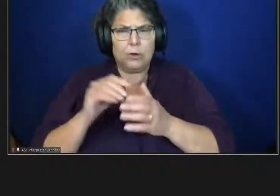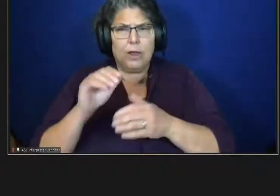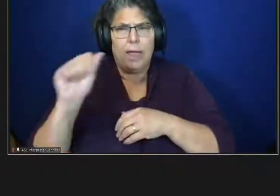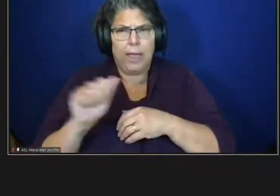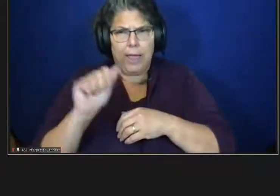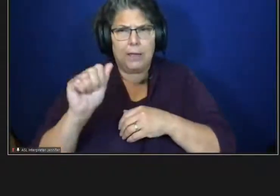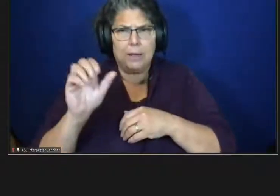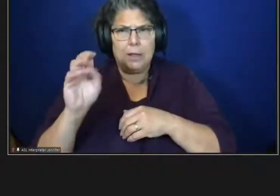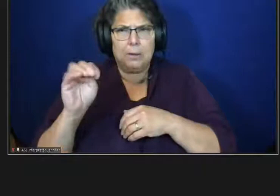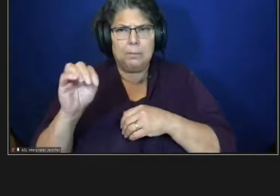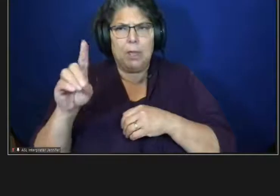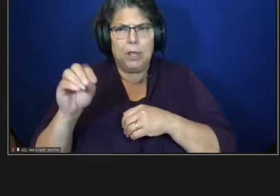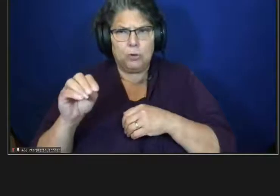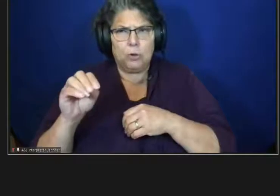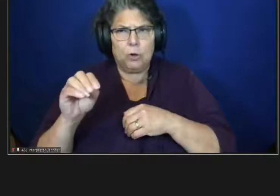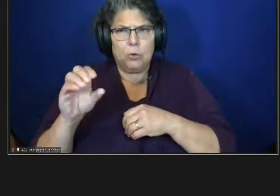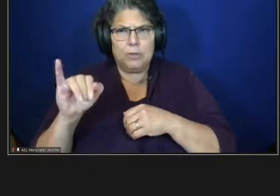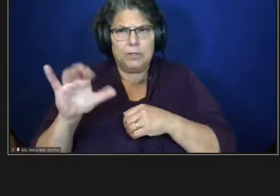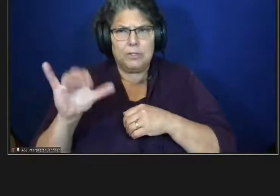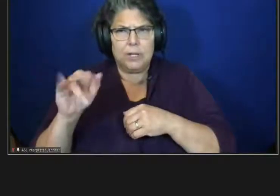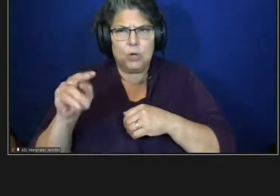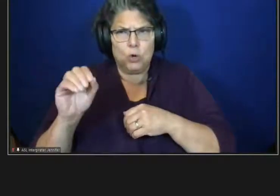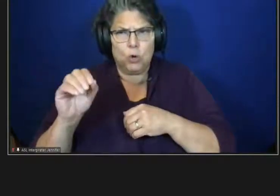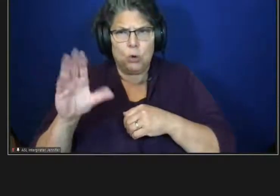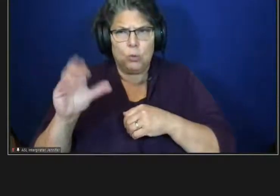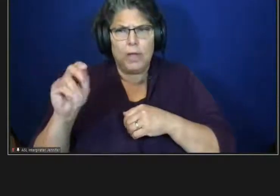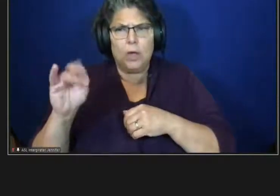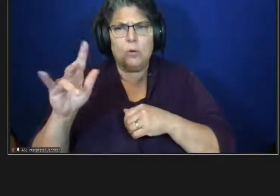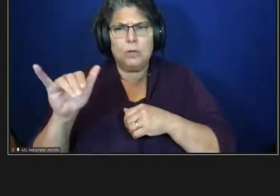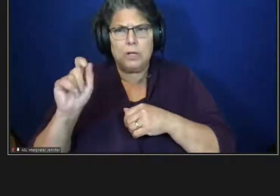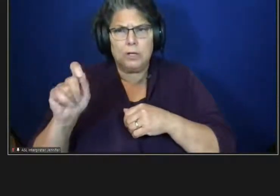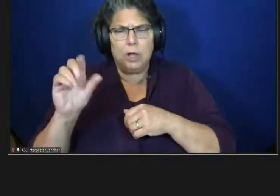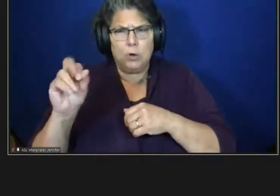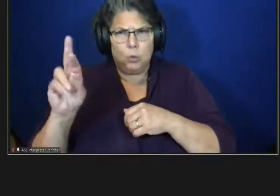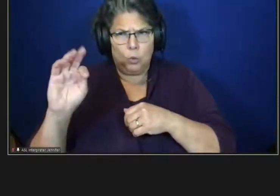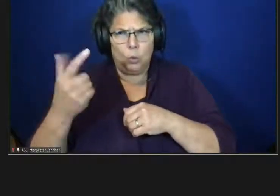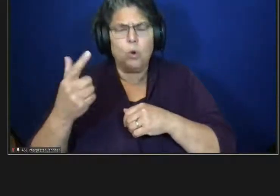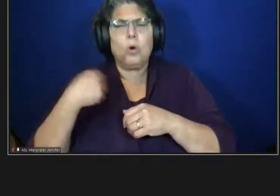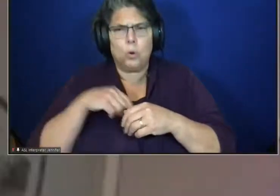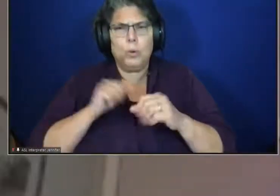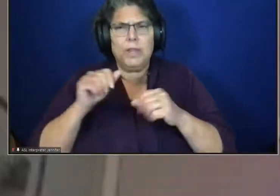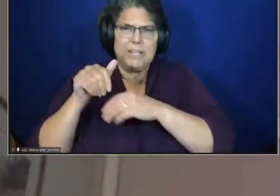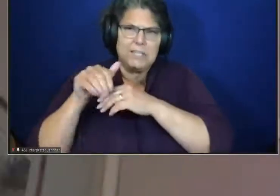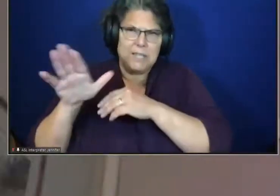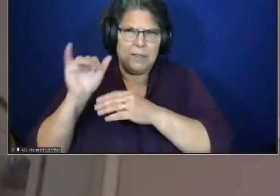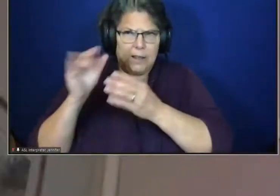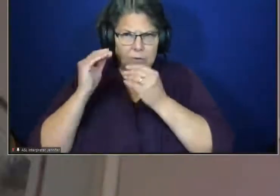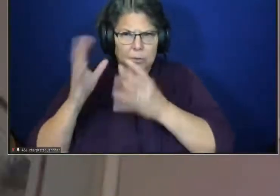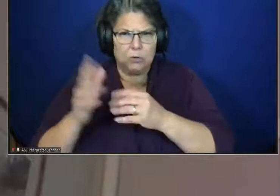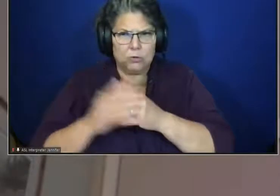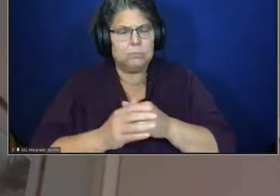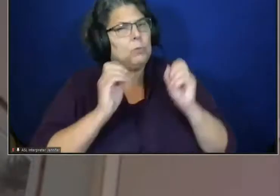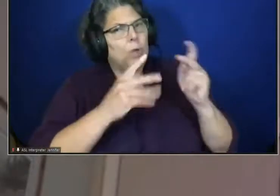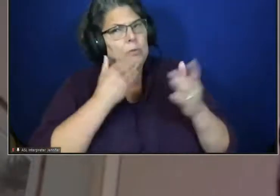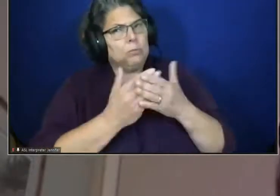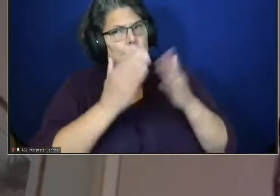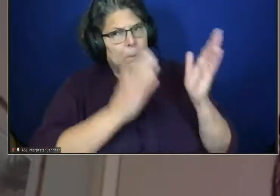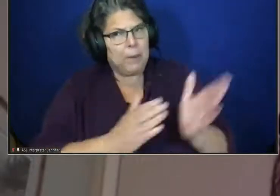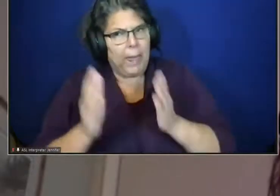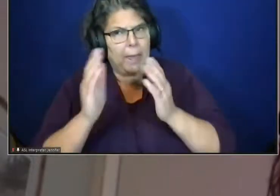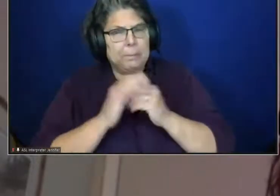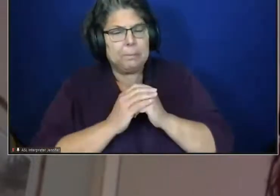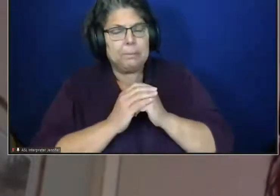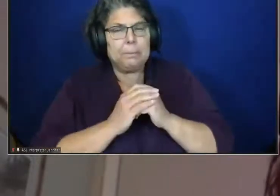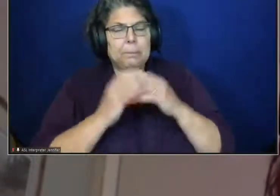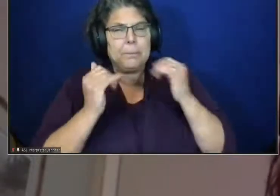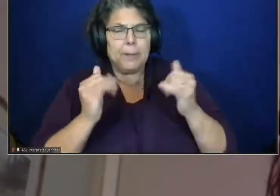mendocinocounty.org, we can send them the data. Great. Okay, sounds like a plan. So let's